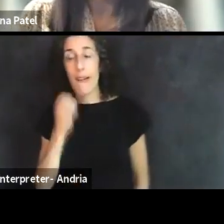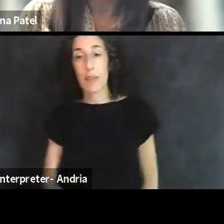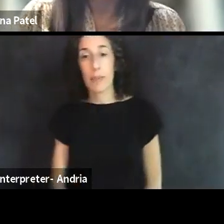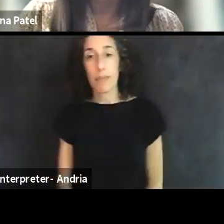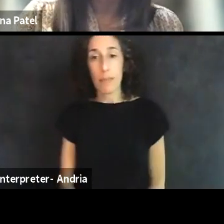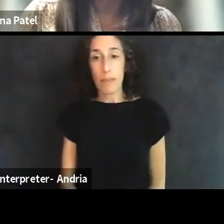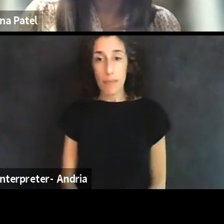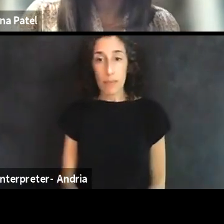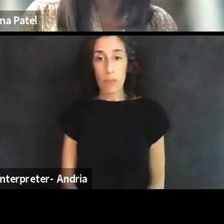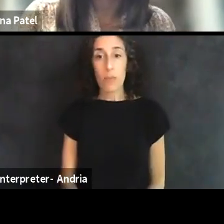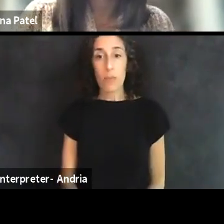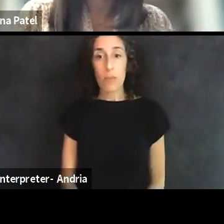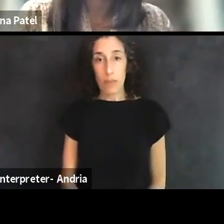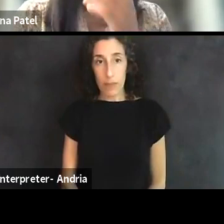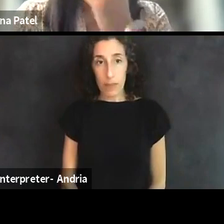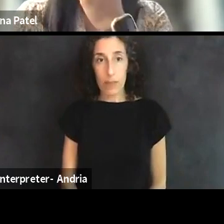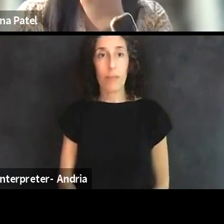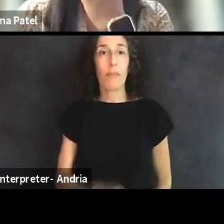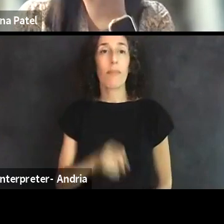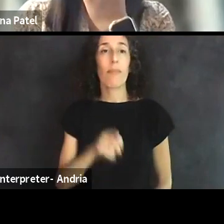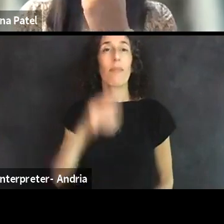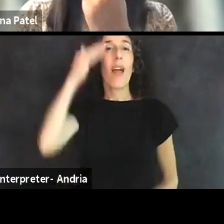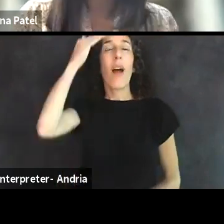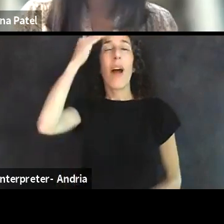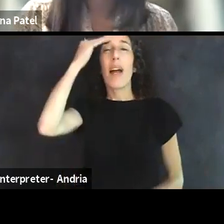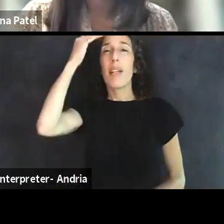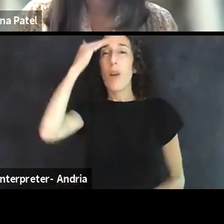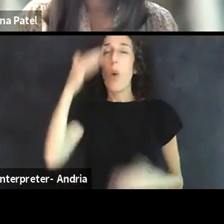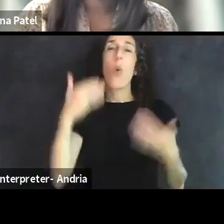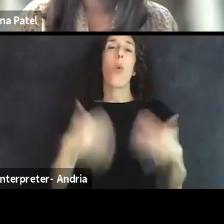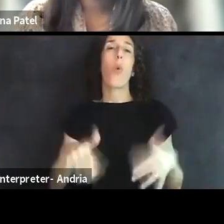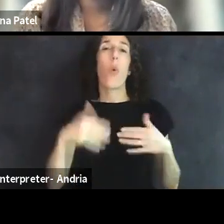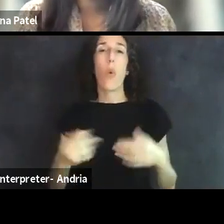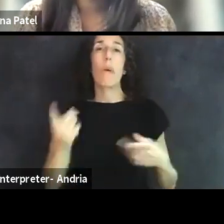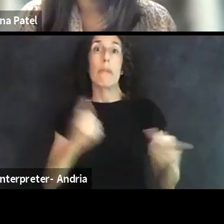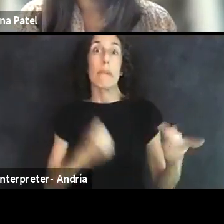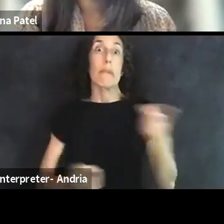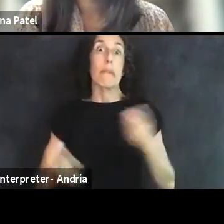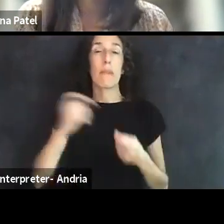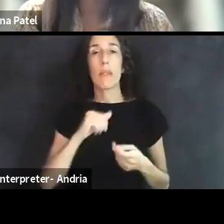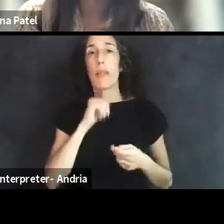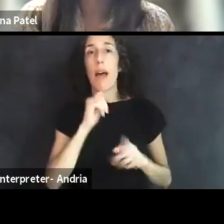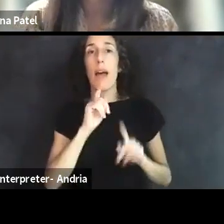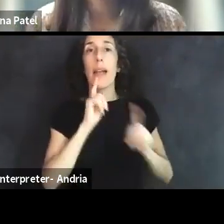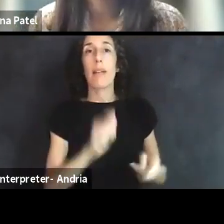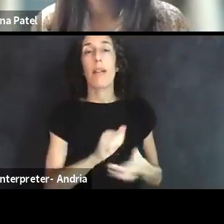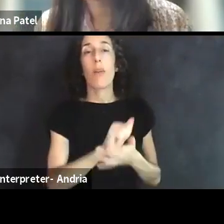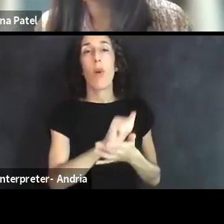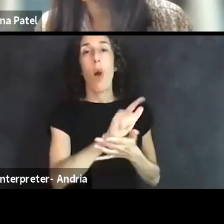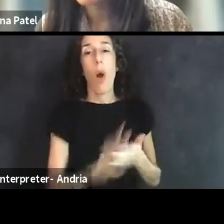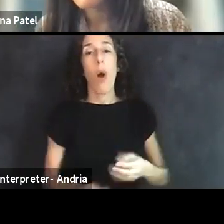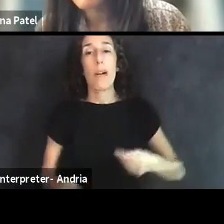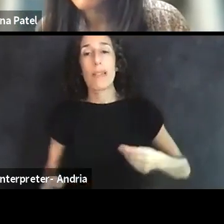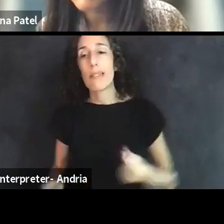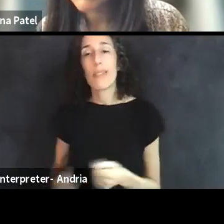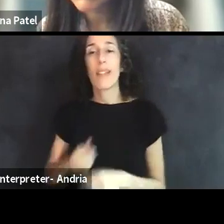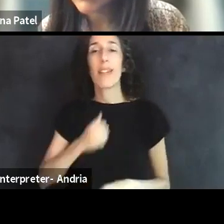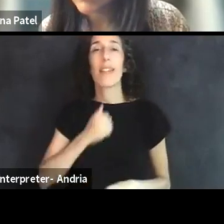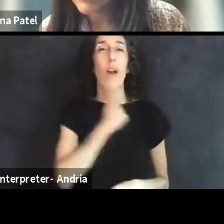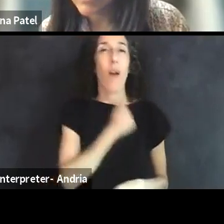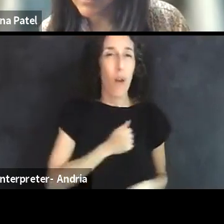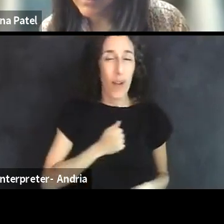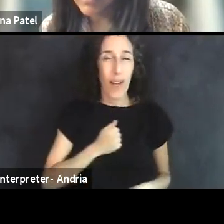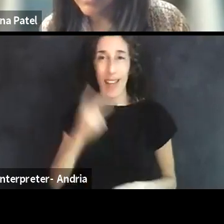Absolutely. So I know there are more questions that we have not been able to get to. And